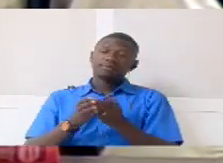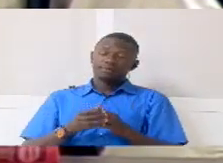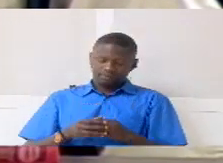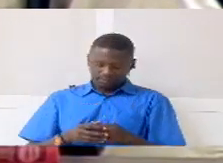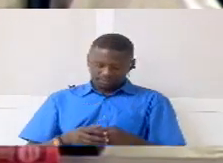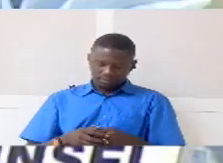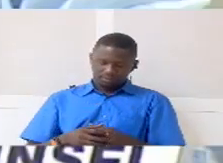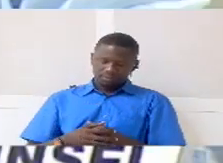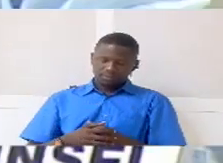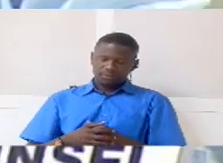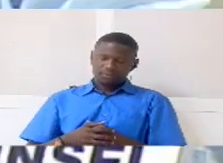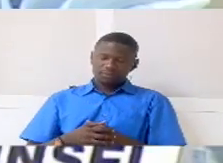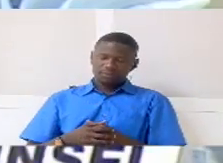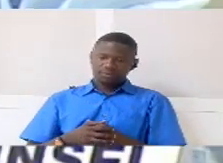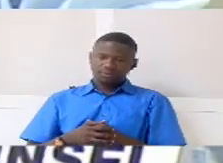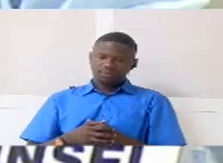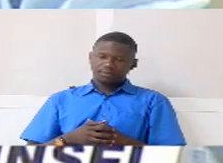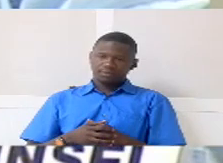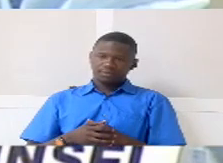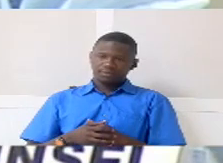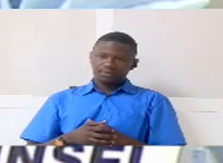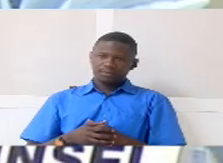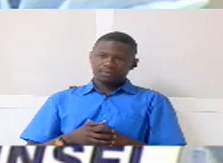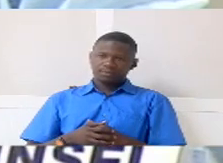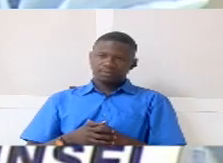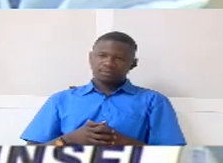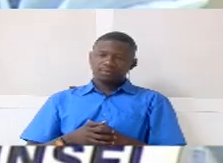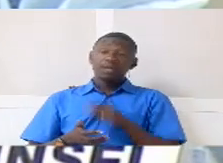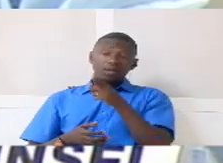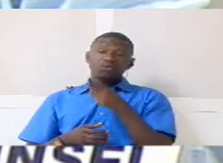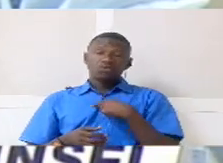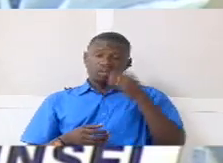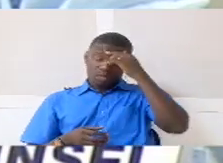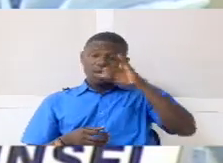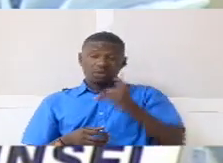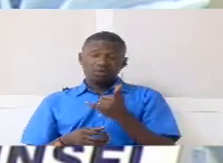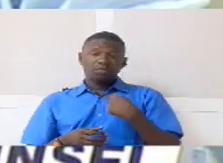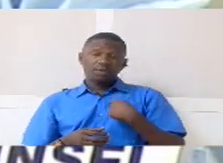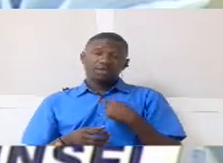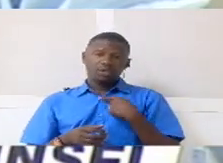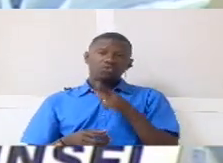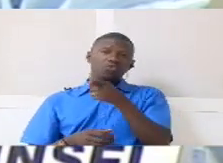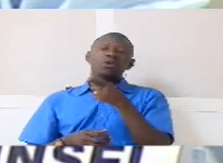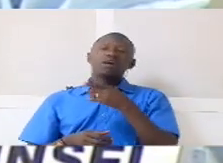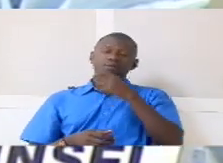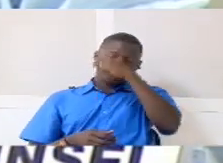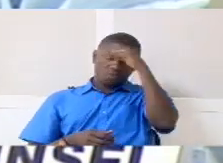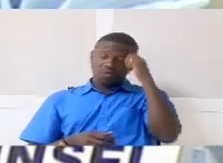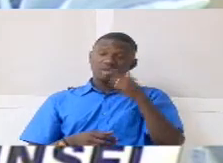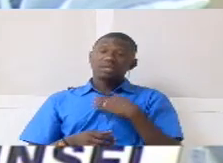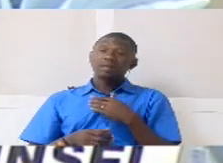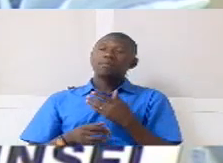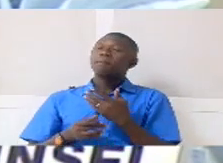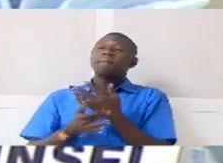Manneh, with that, you would agree with me that you have worked in almost all the